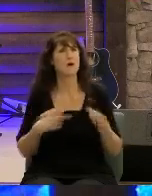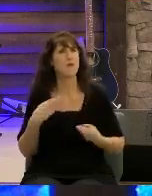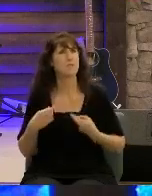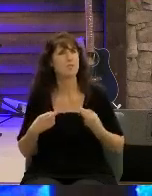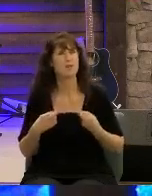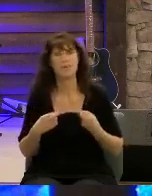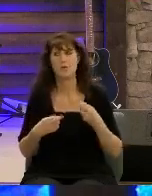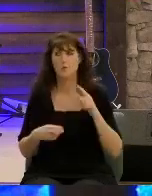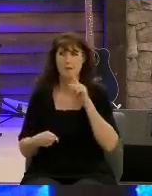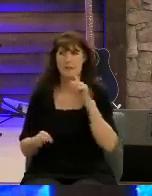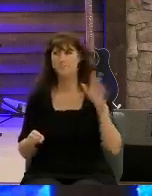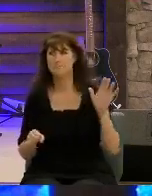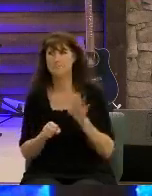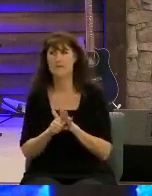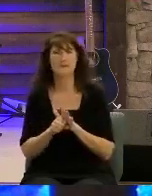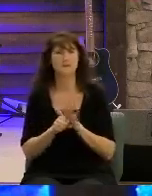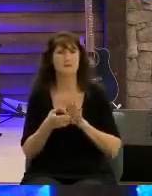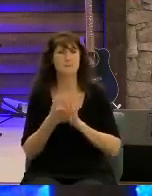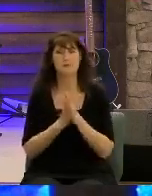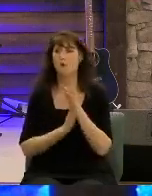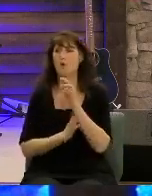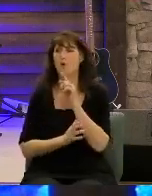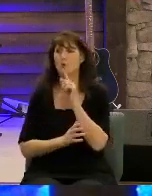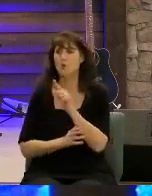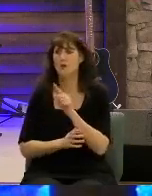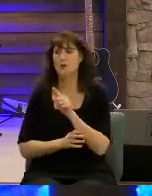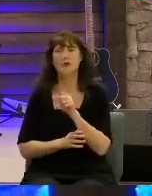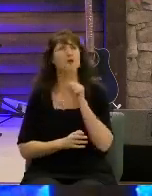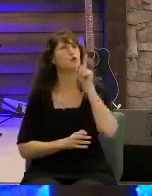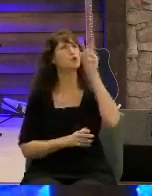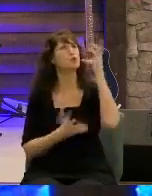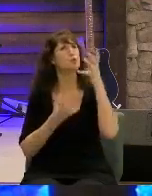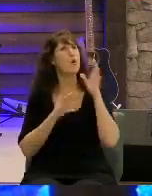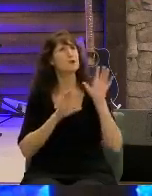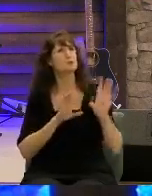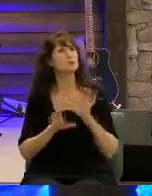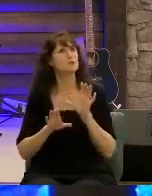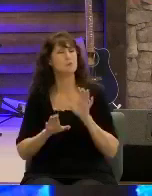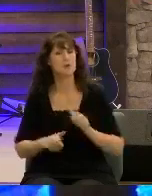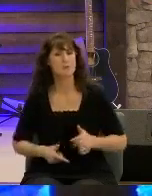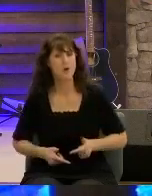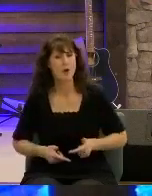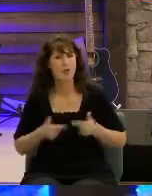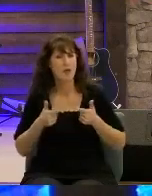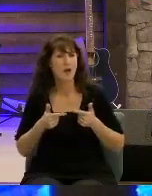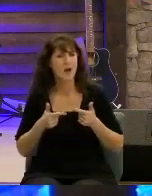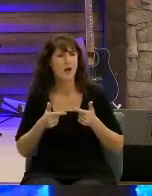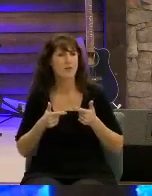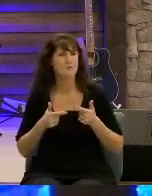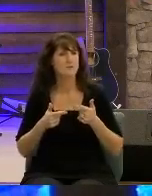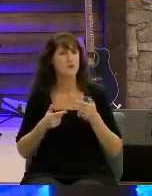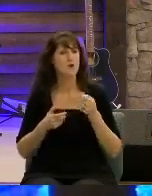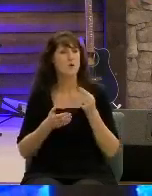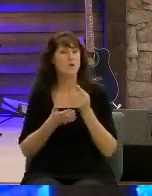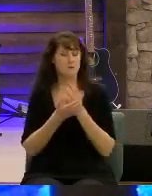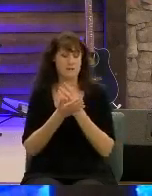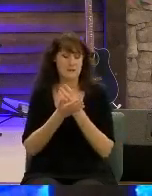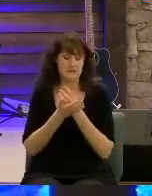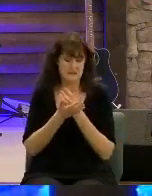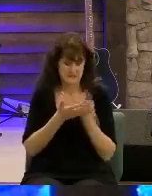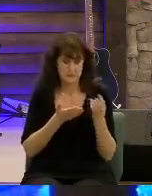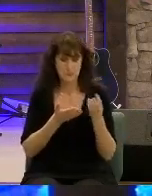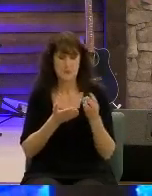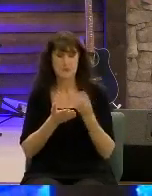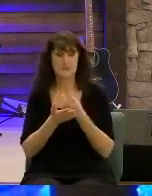being real about it. We commit to what you want to do in our lives over these 6 weeks, 7 weeks.